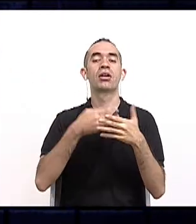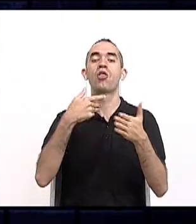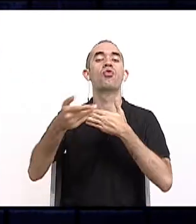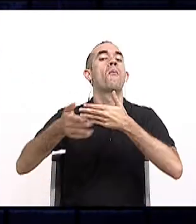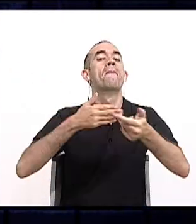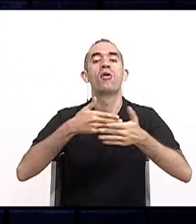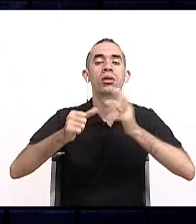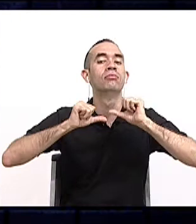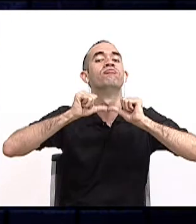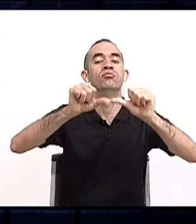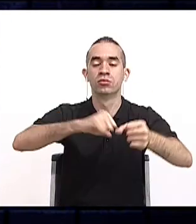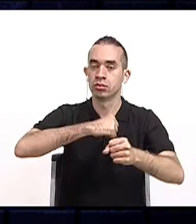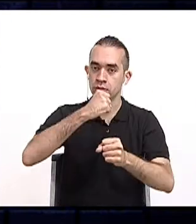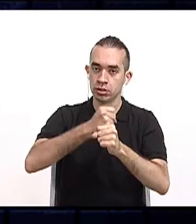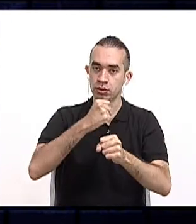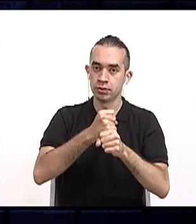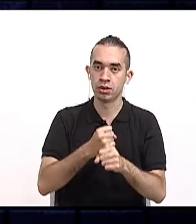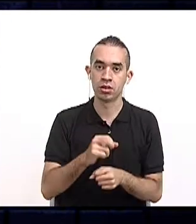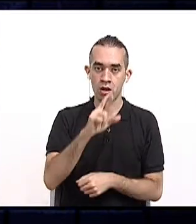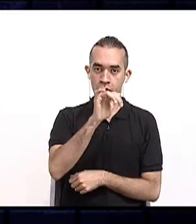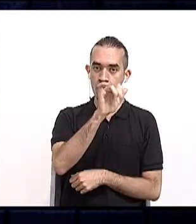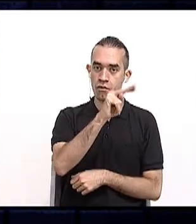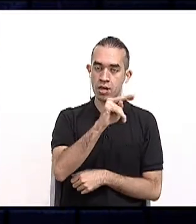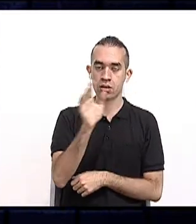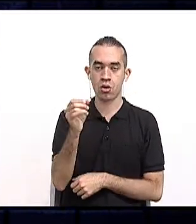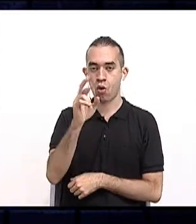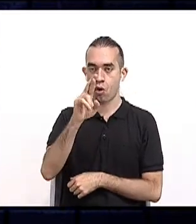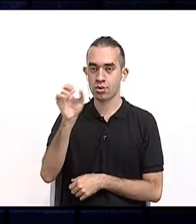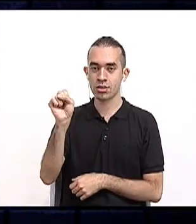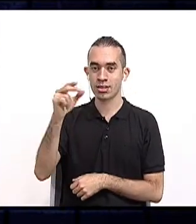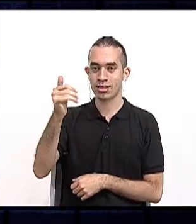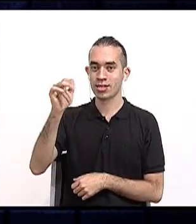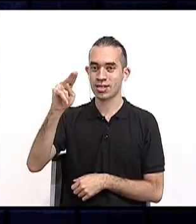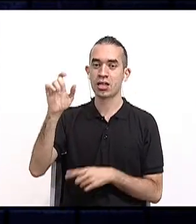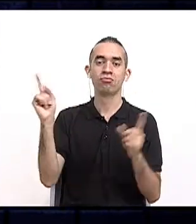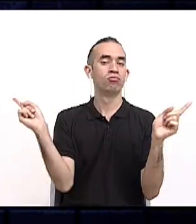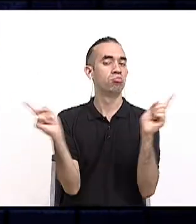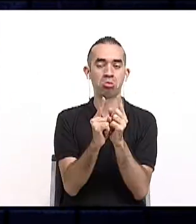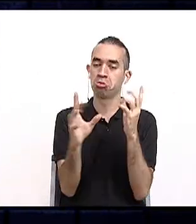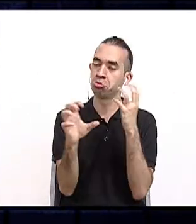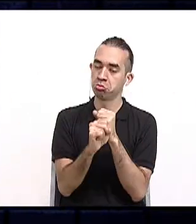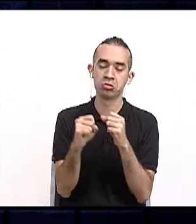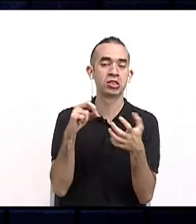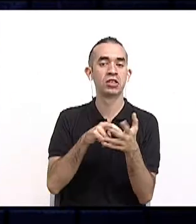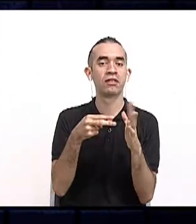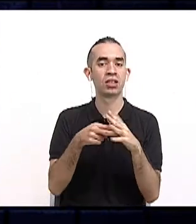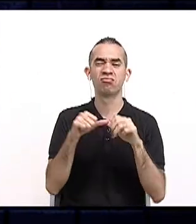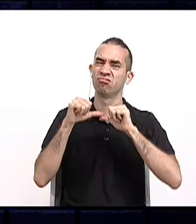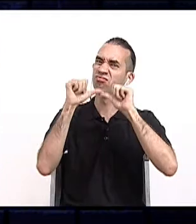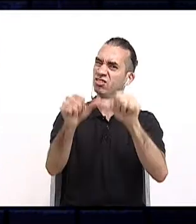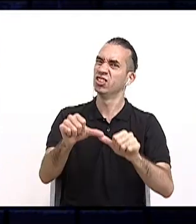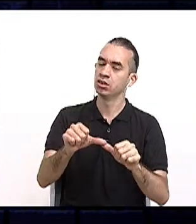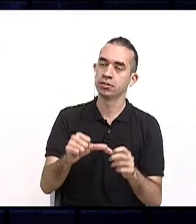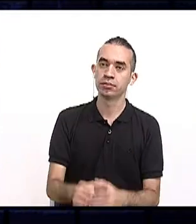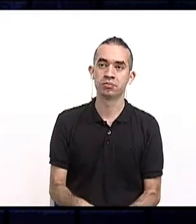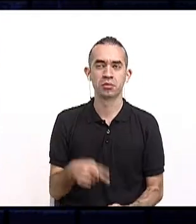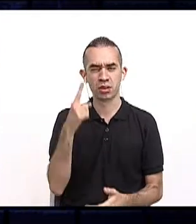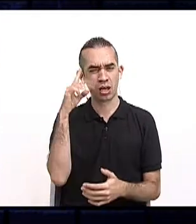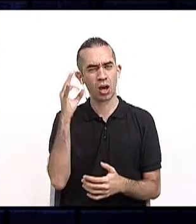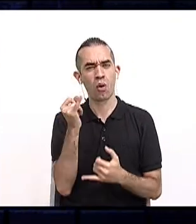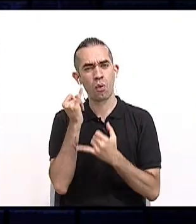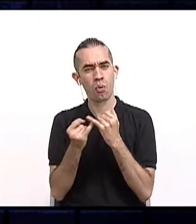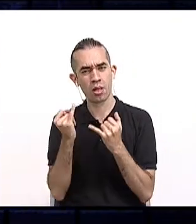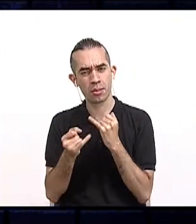is the idea with rain or shine, no matter what. And one more number. I think we have, this is the last one. Let's